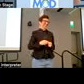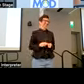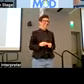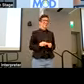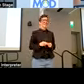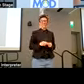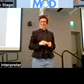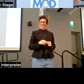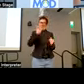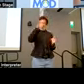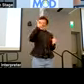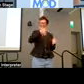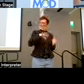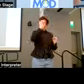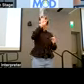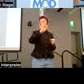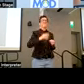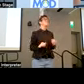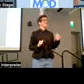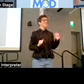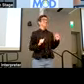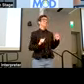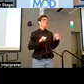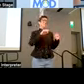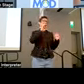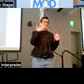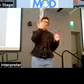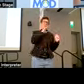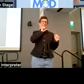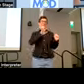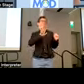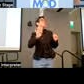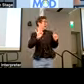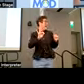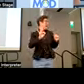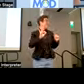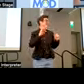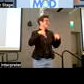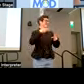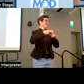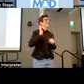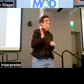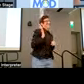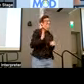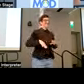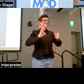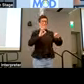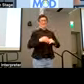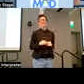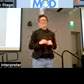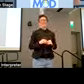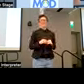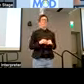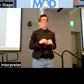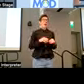So, all right. Yeah, maybe 59. I don't know. Anyway, I haven't been able to see good for a long time. So I just